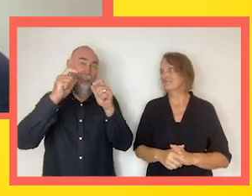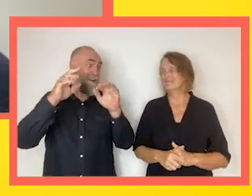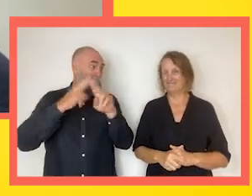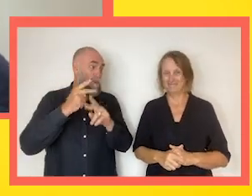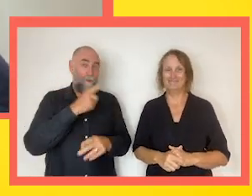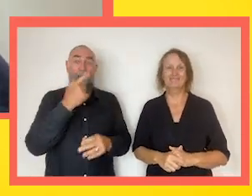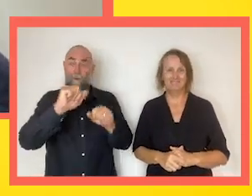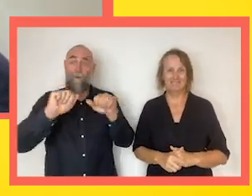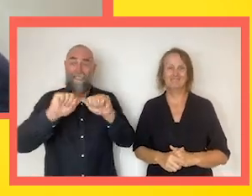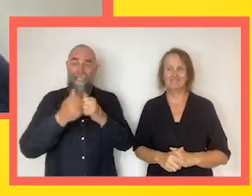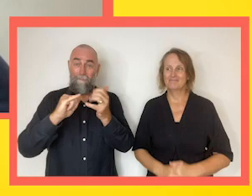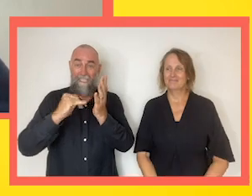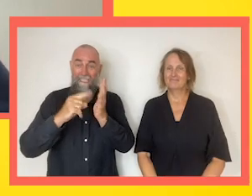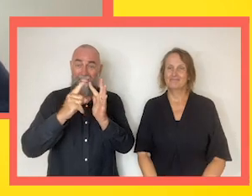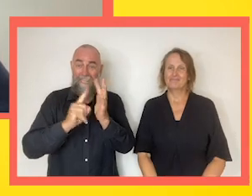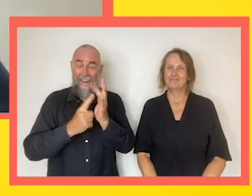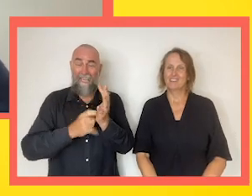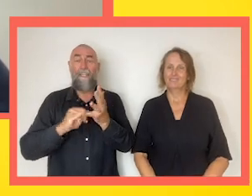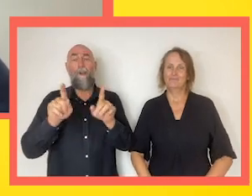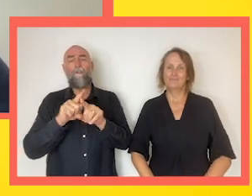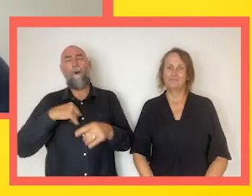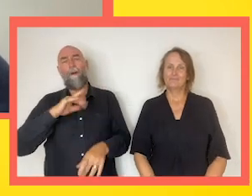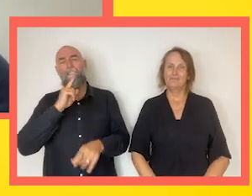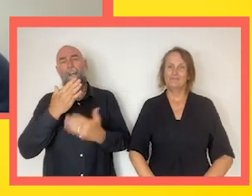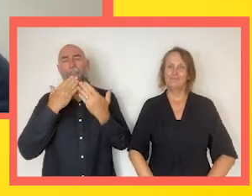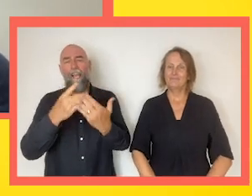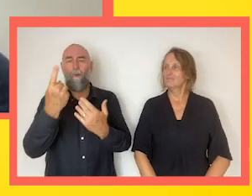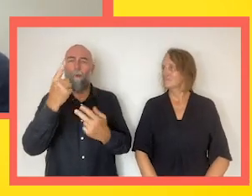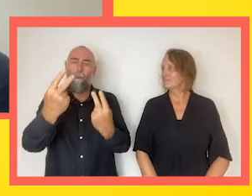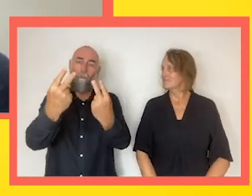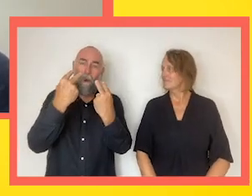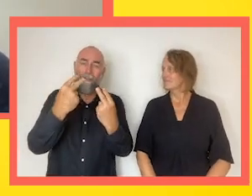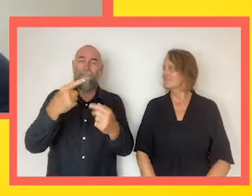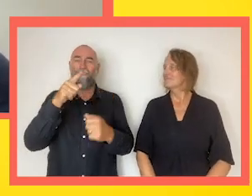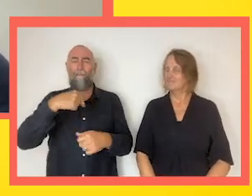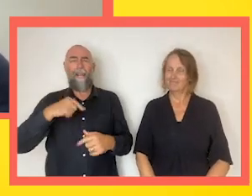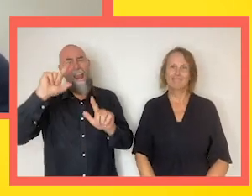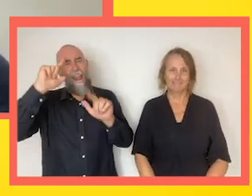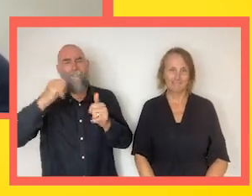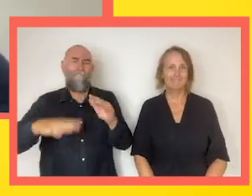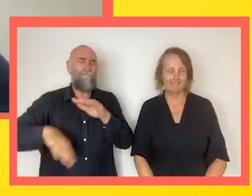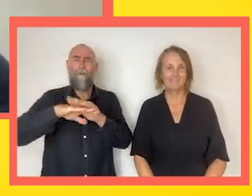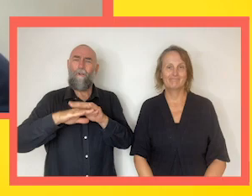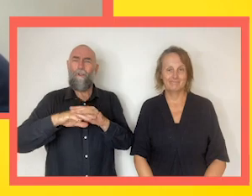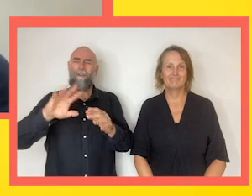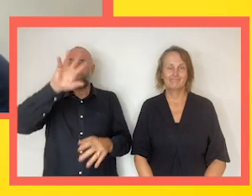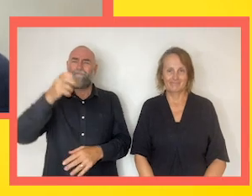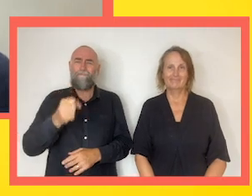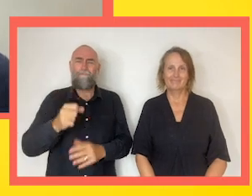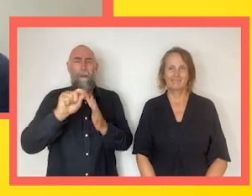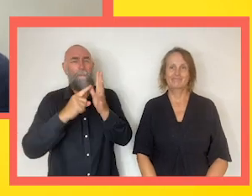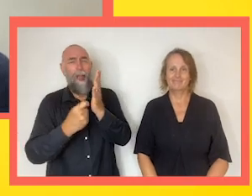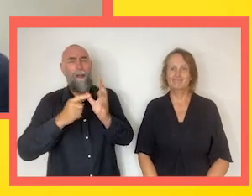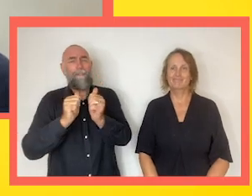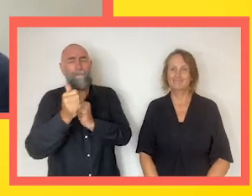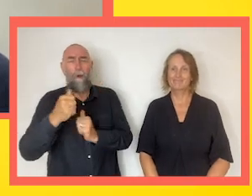all the Steelers. And thank you to our listeners of this podcast. We love all things parasport and want to share how